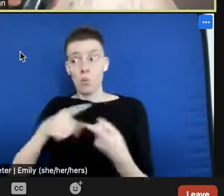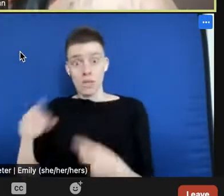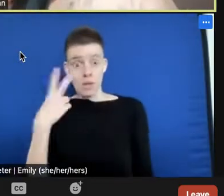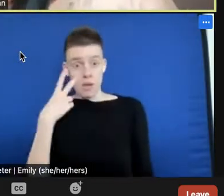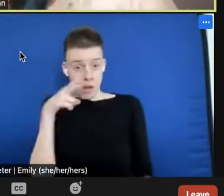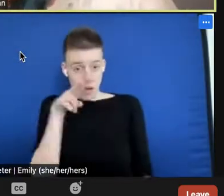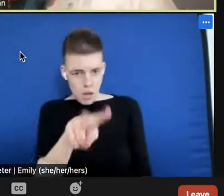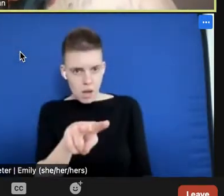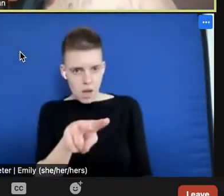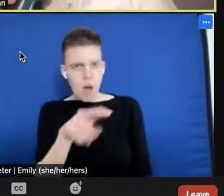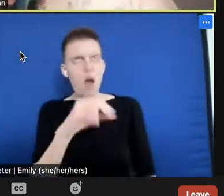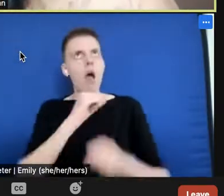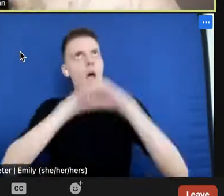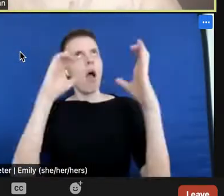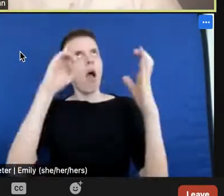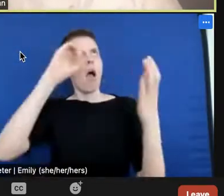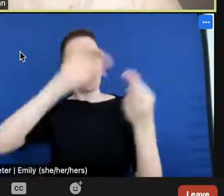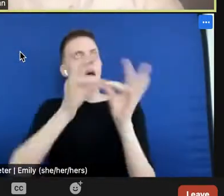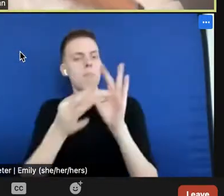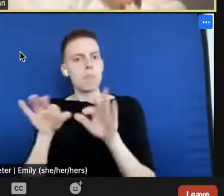Think about that.